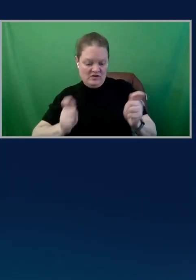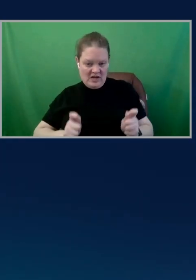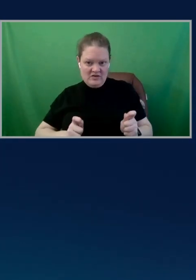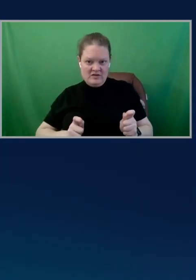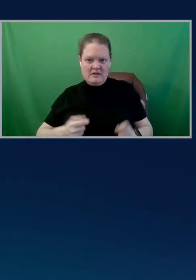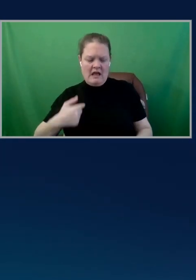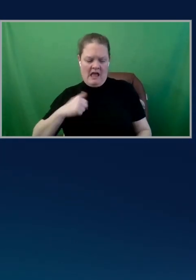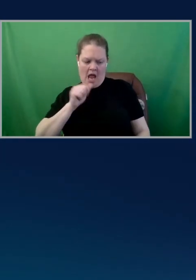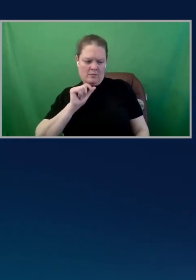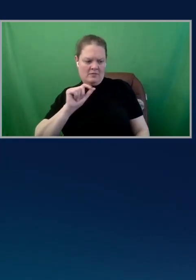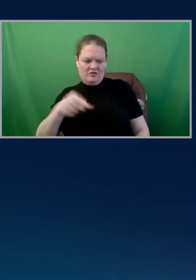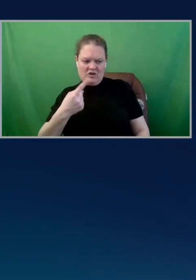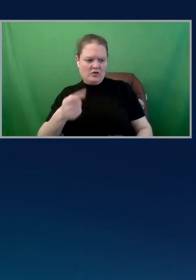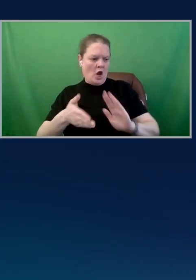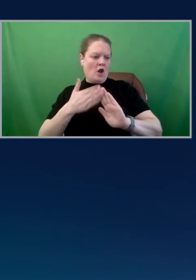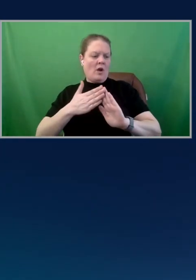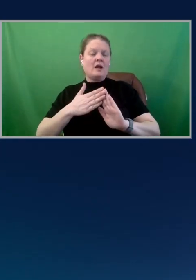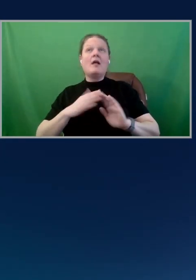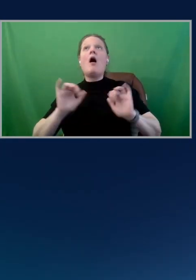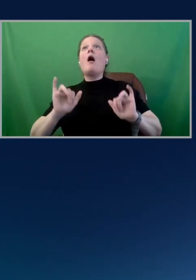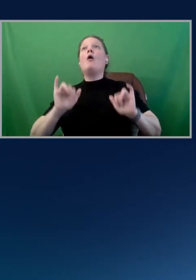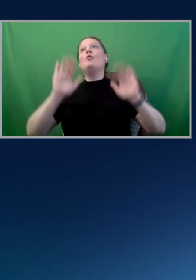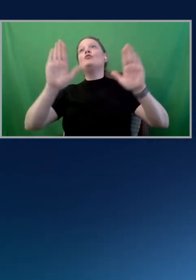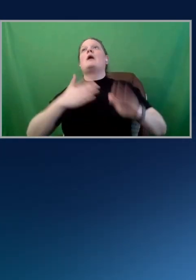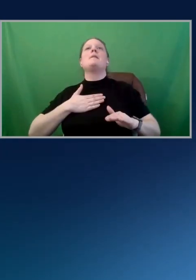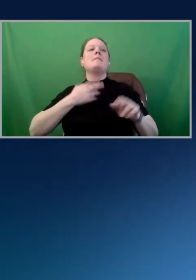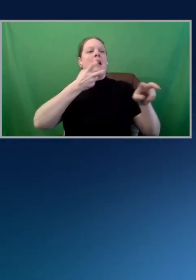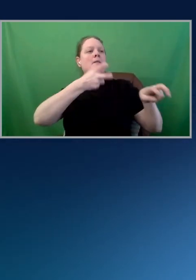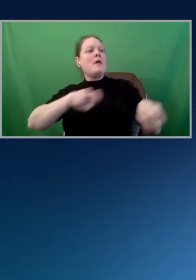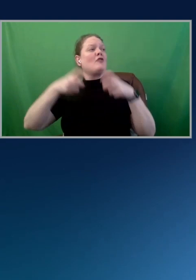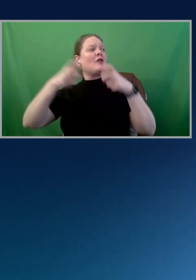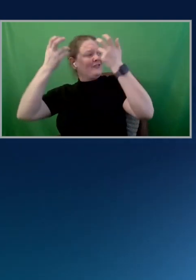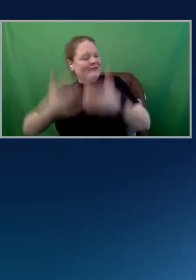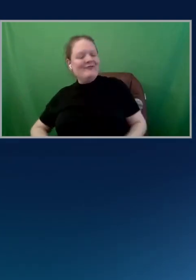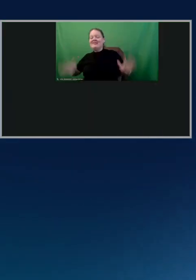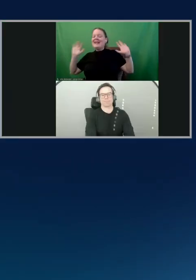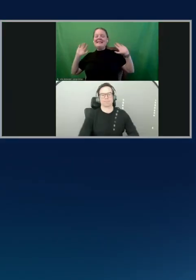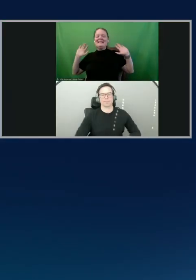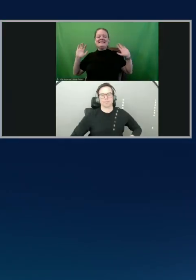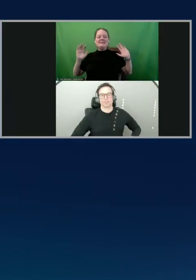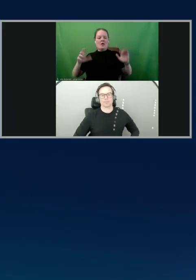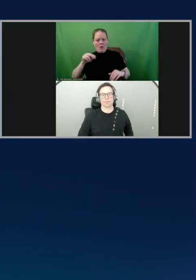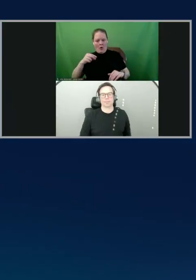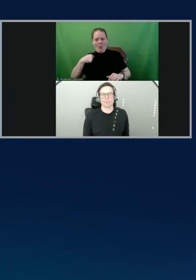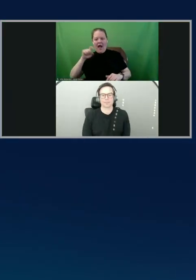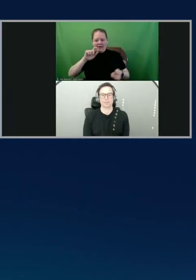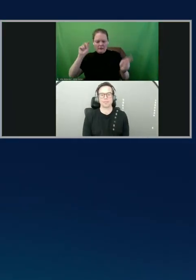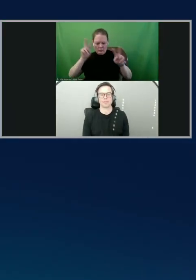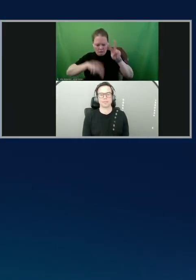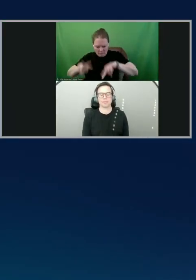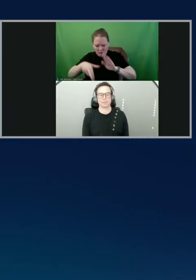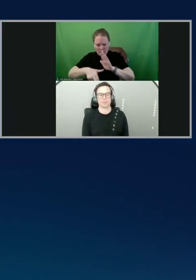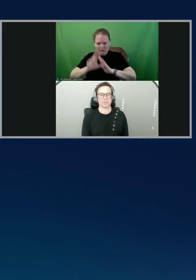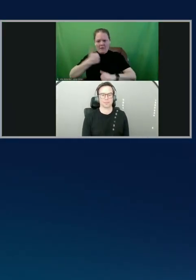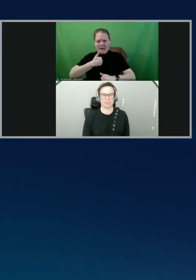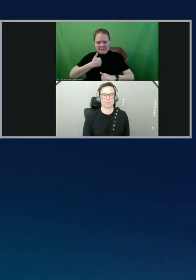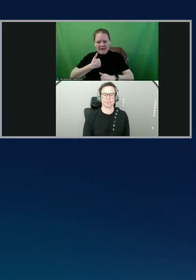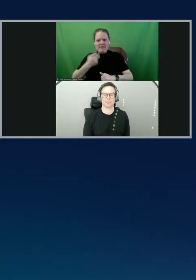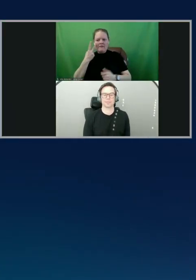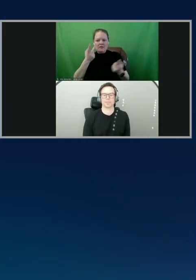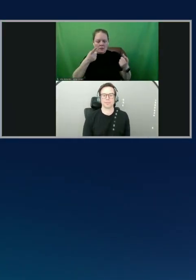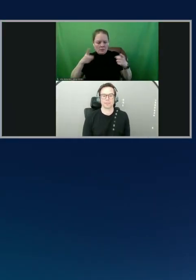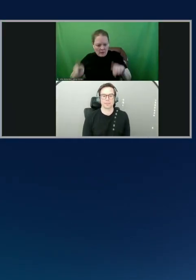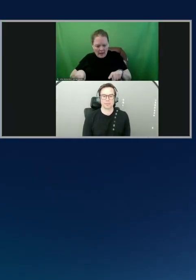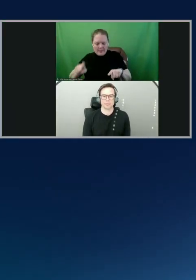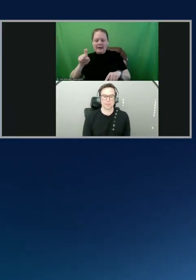run this and go, oh, great, my migration's done, right? I need to go review these files. I need to see what happened. I need to see if